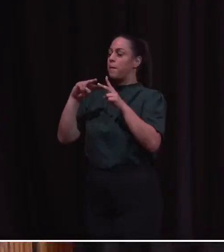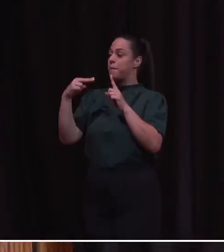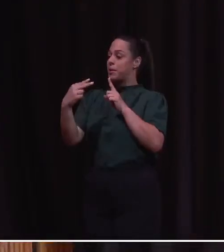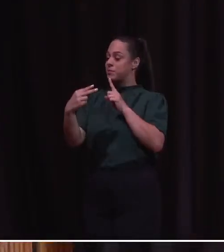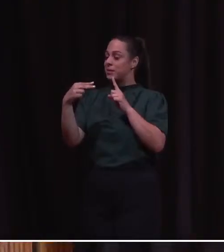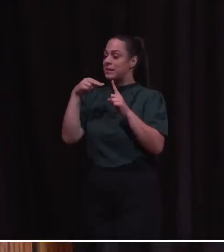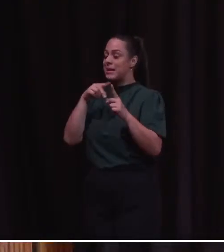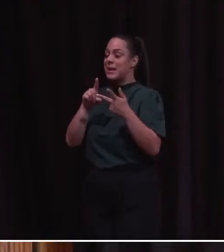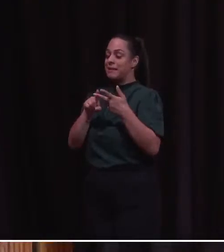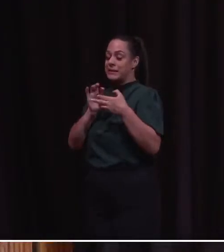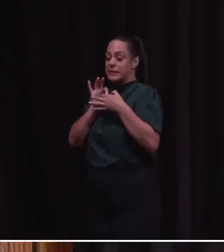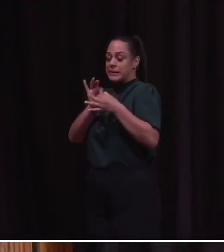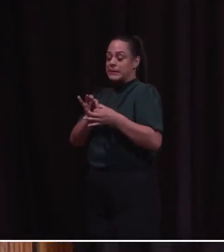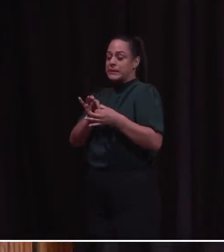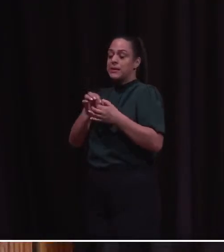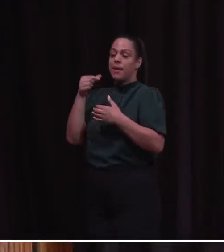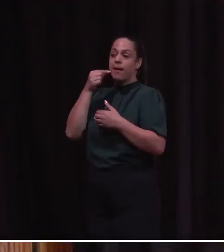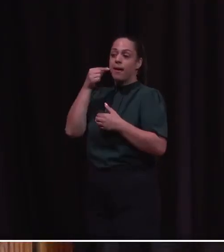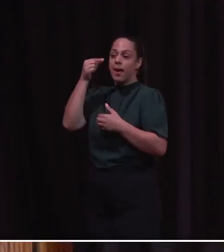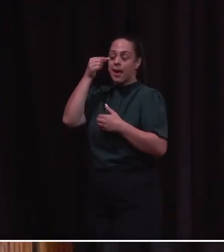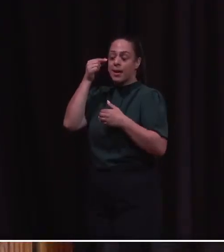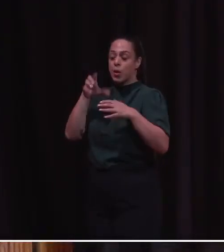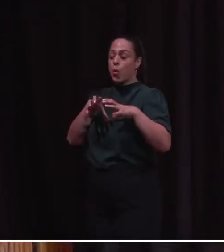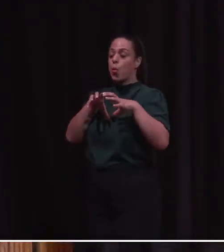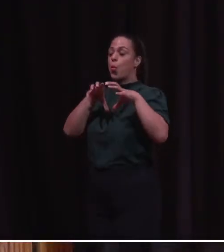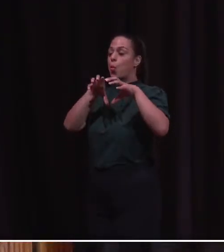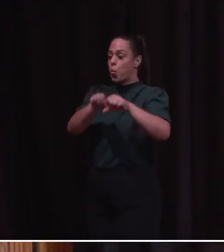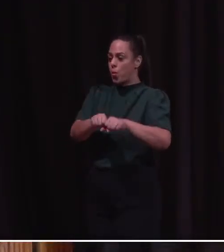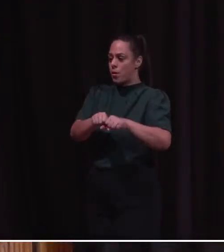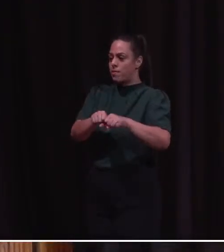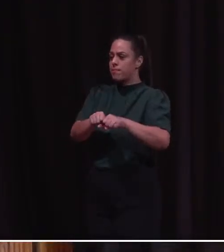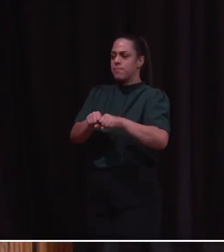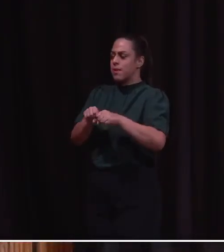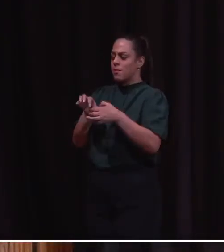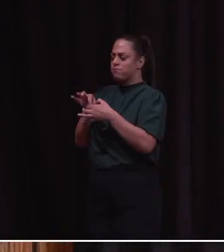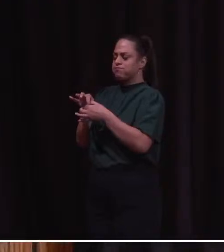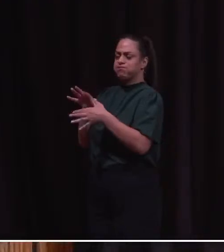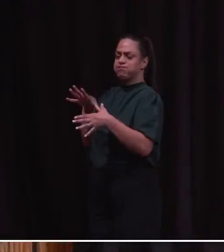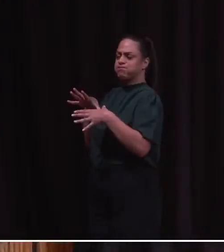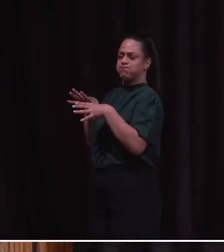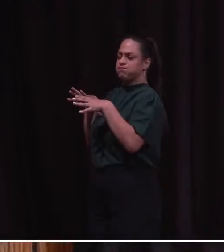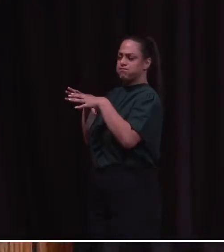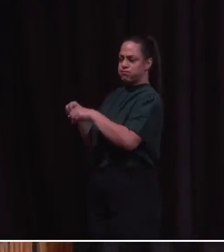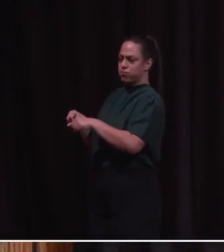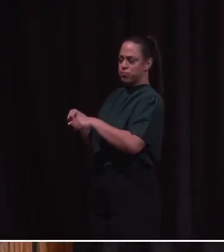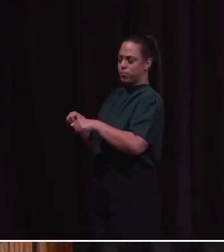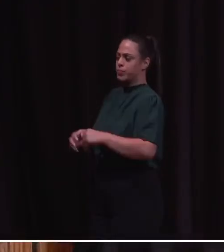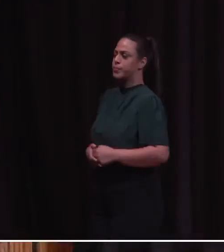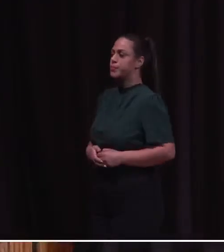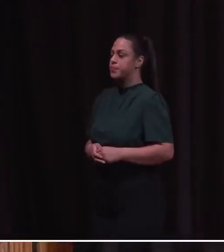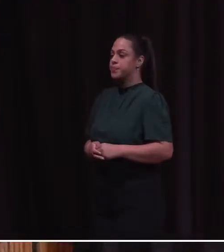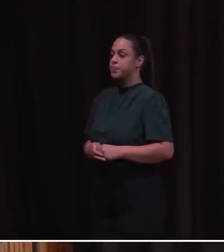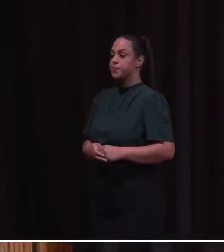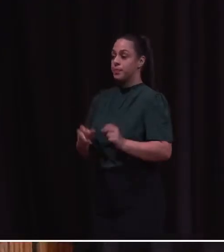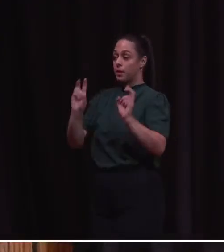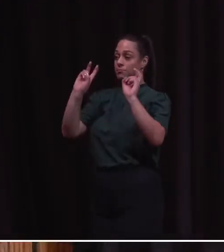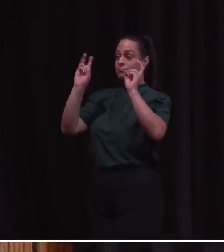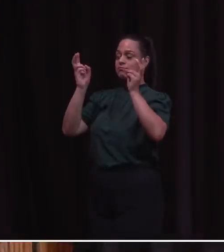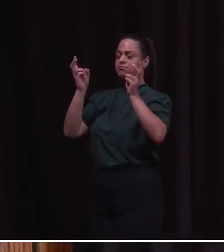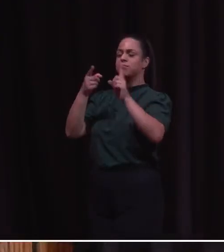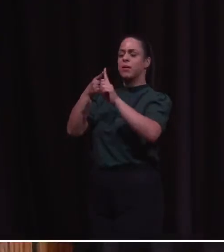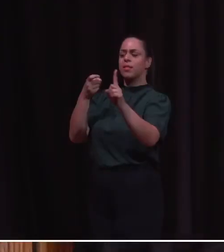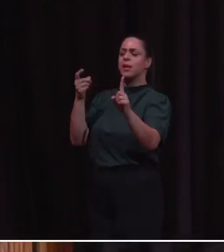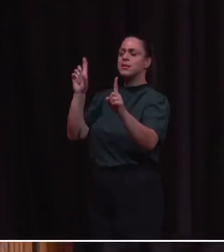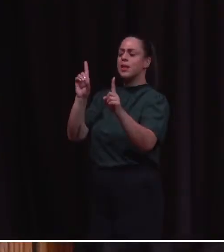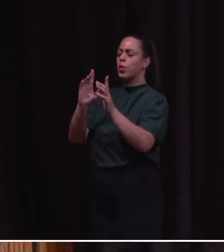colonialism, and decoloniality. The title derives from that of my award-winning book,